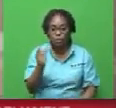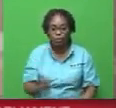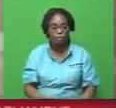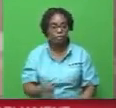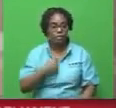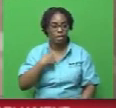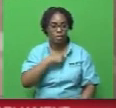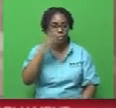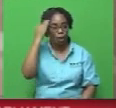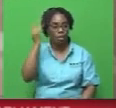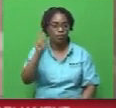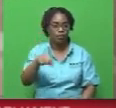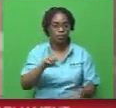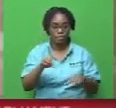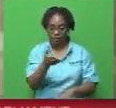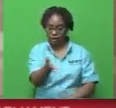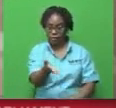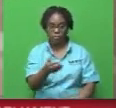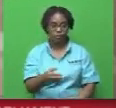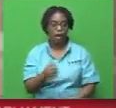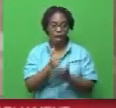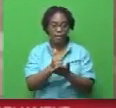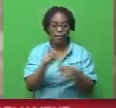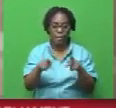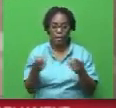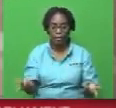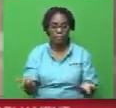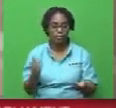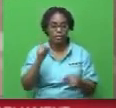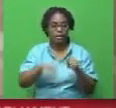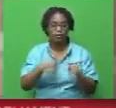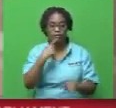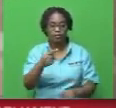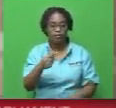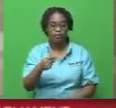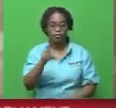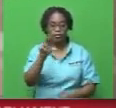that what they must do is in the best interest of the people of this country.